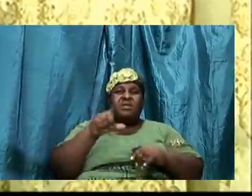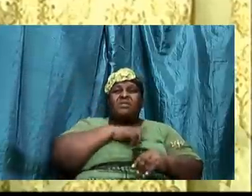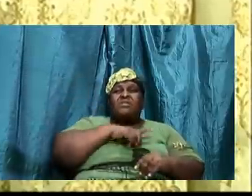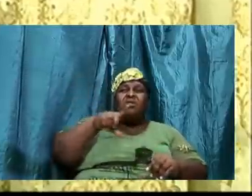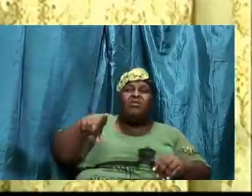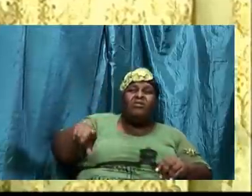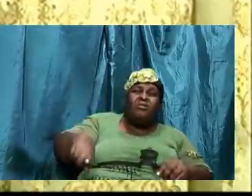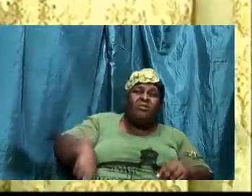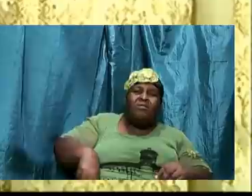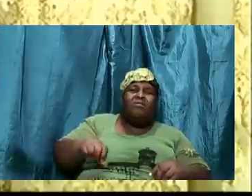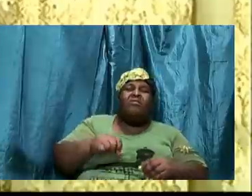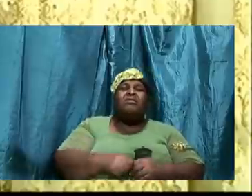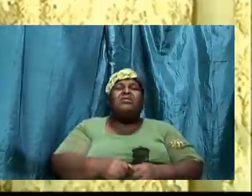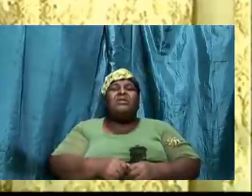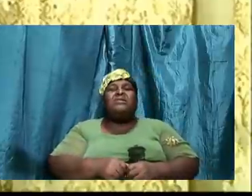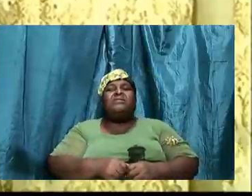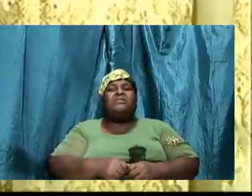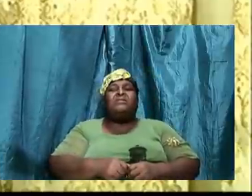I believe that